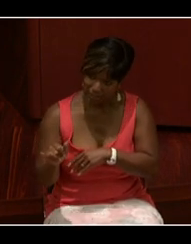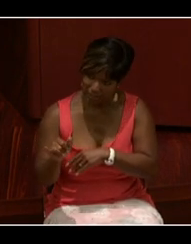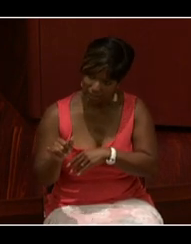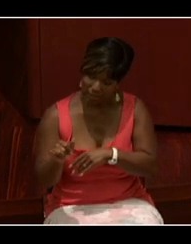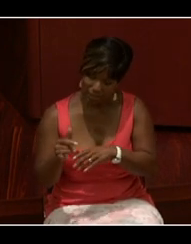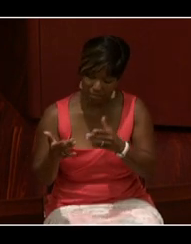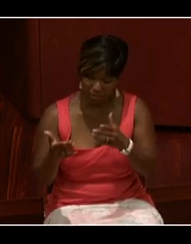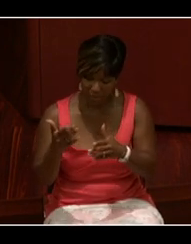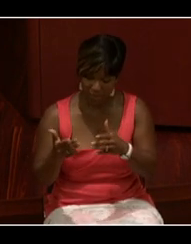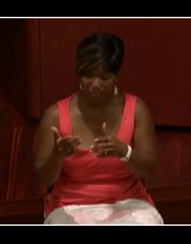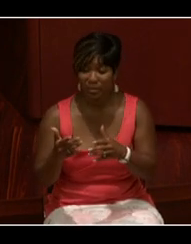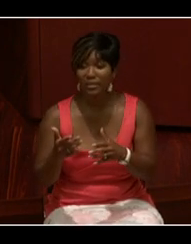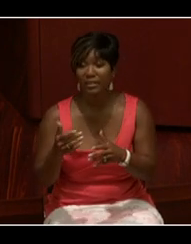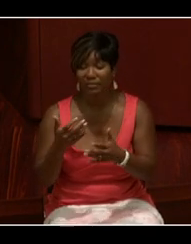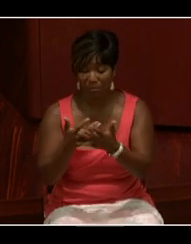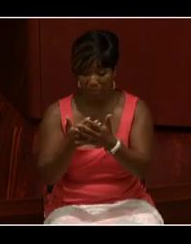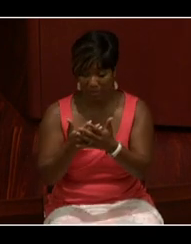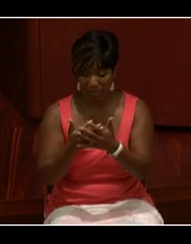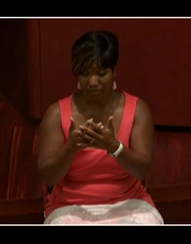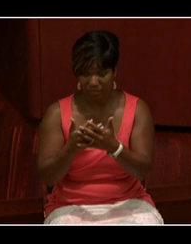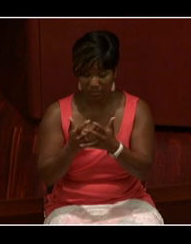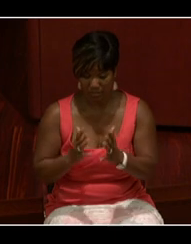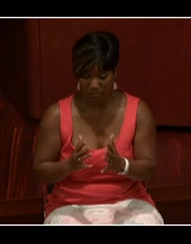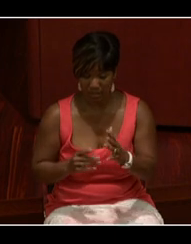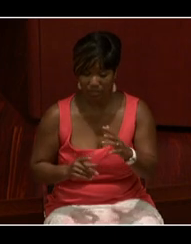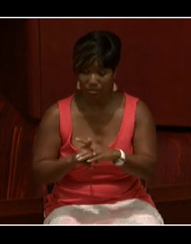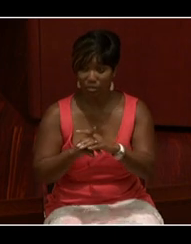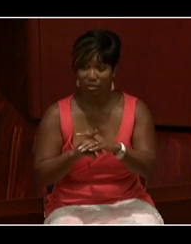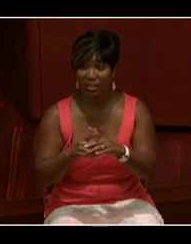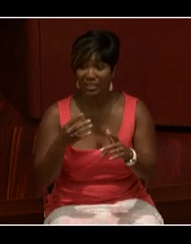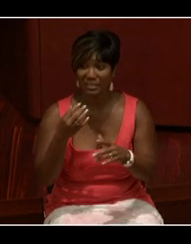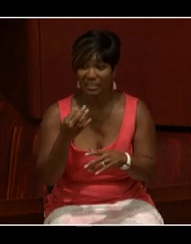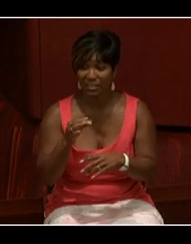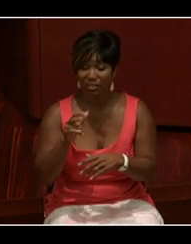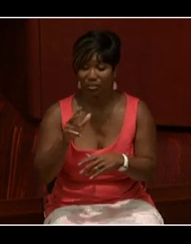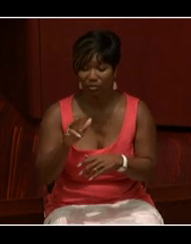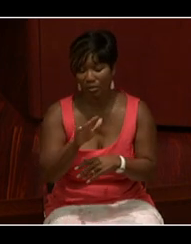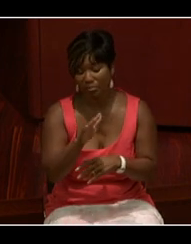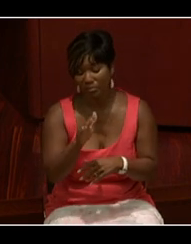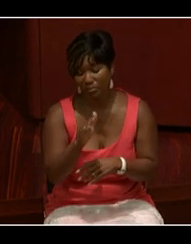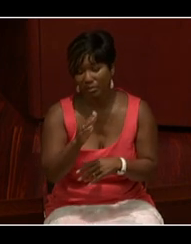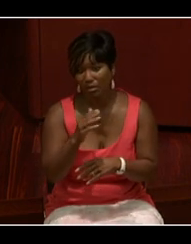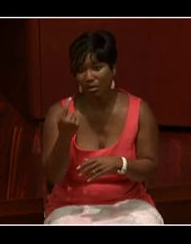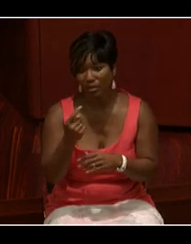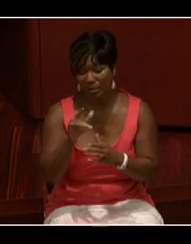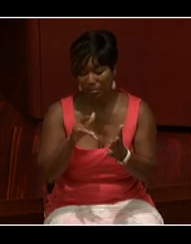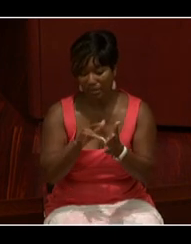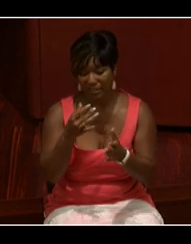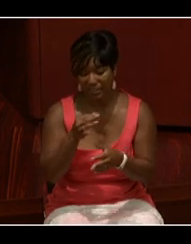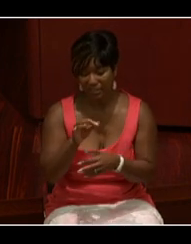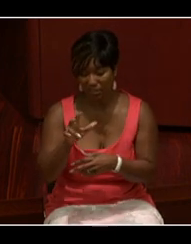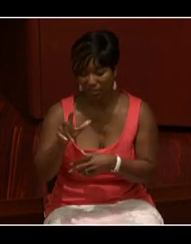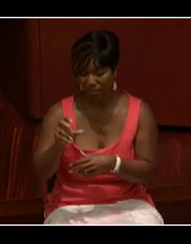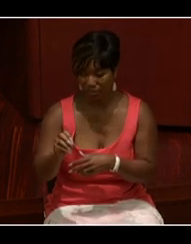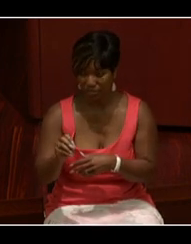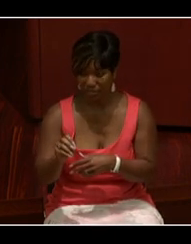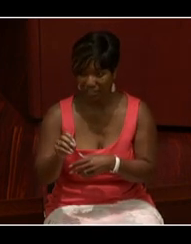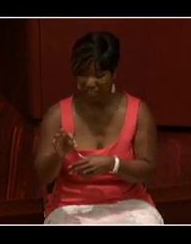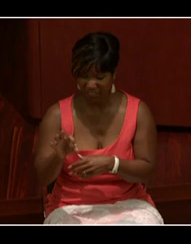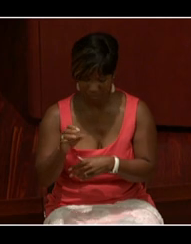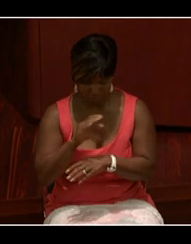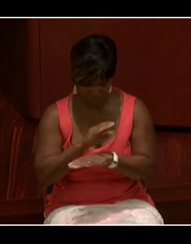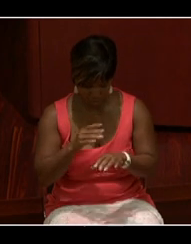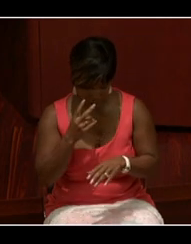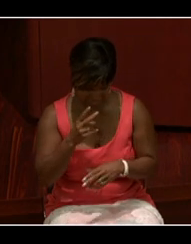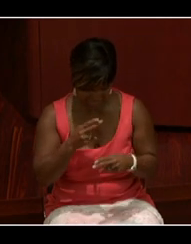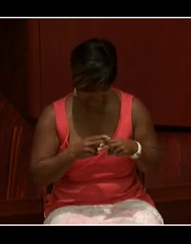on Ancestry.com for Leavenworth covers only through the mid-1930s. So that's just to note that just because you don't see a name